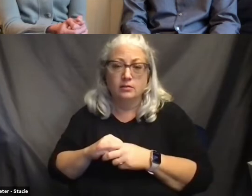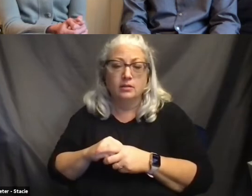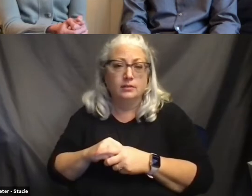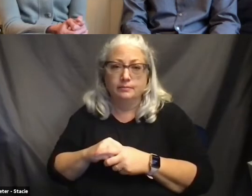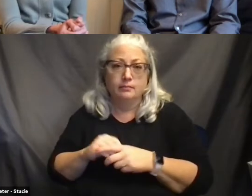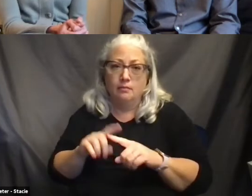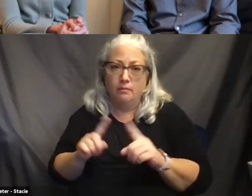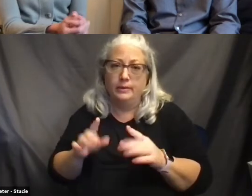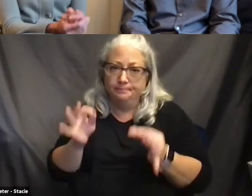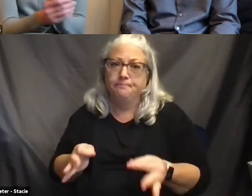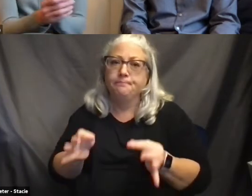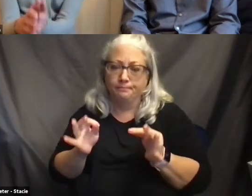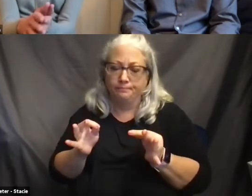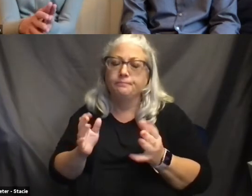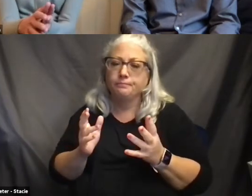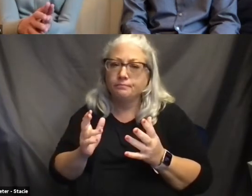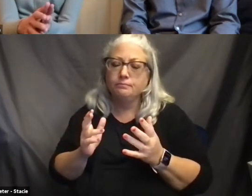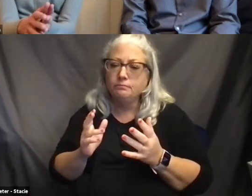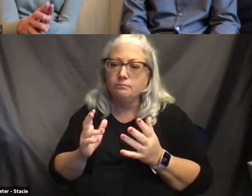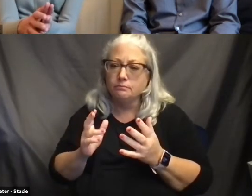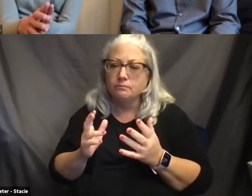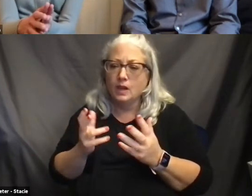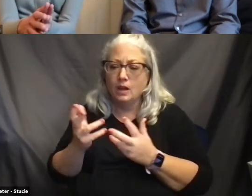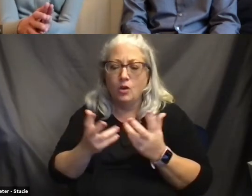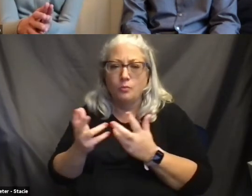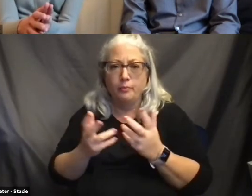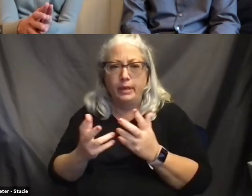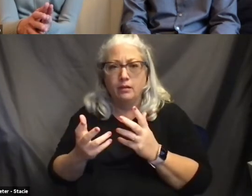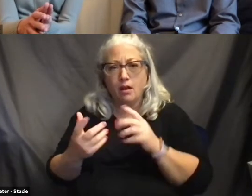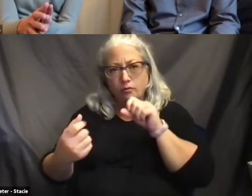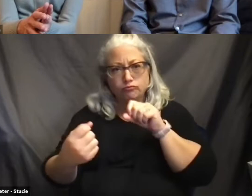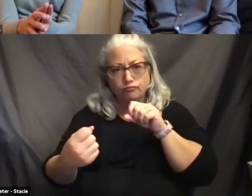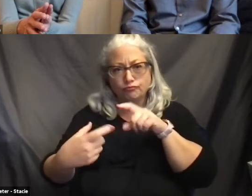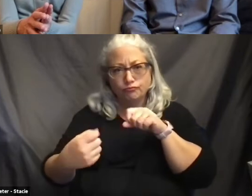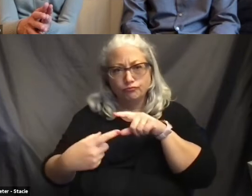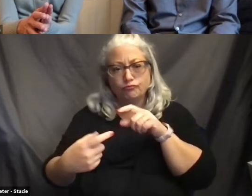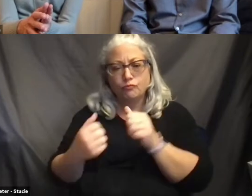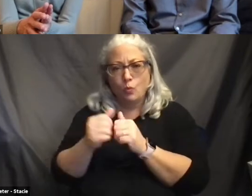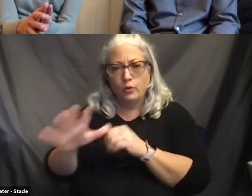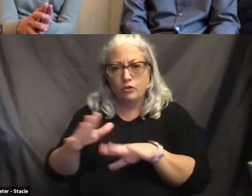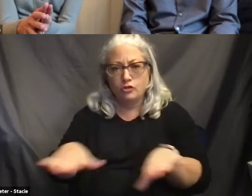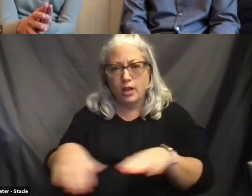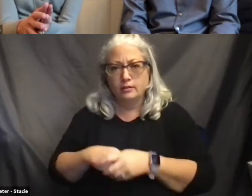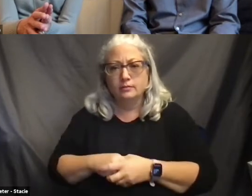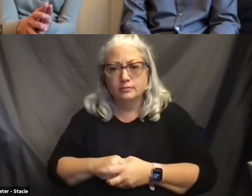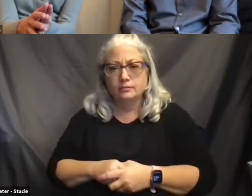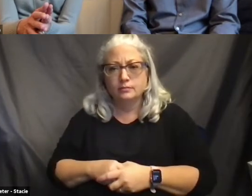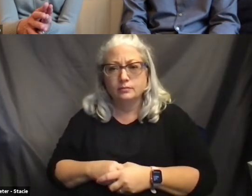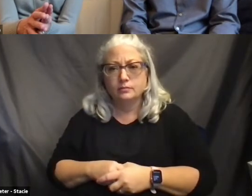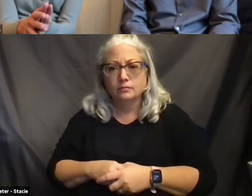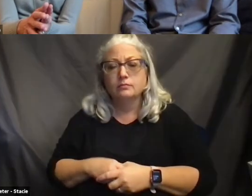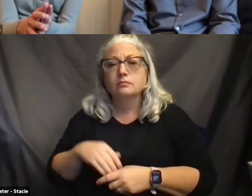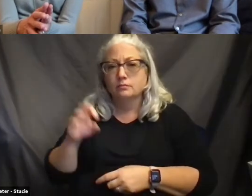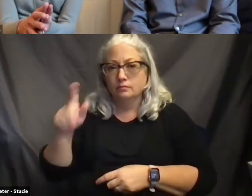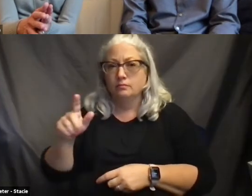Just be in tune with your child as much as possible. That's great. So before we end, I have one final question, and that